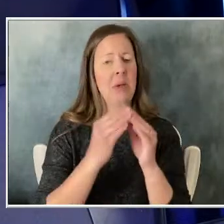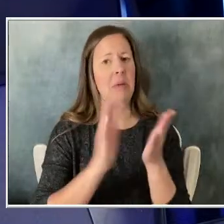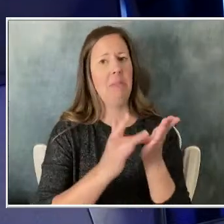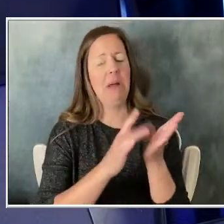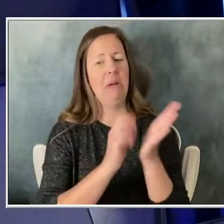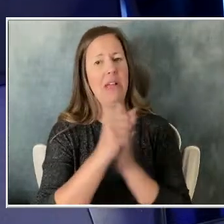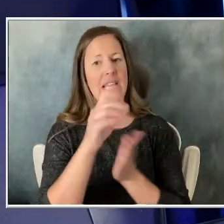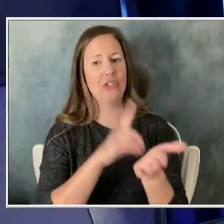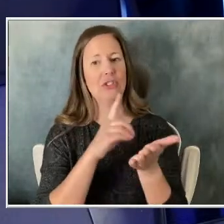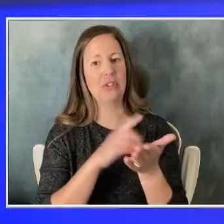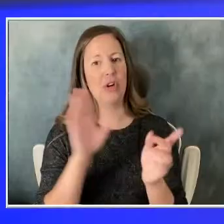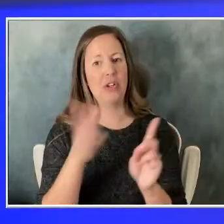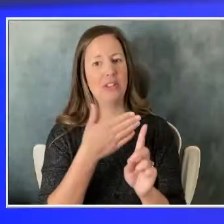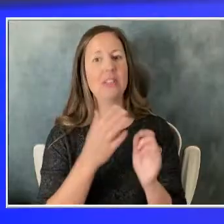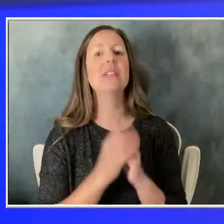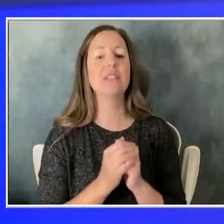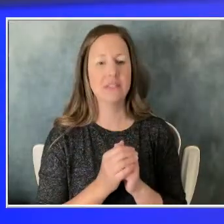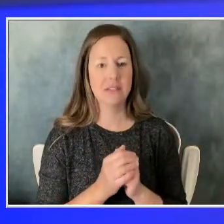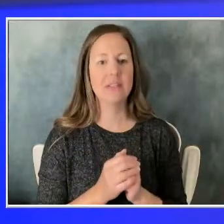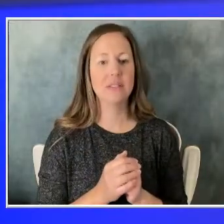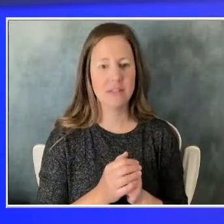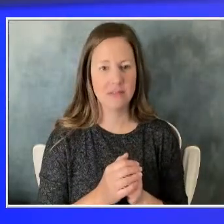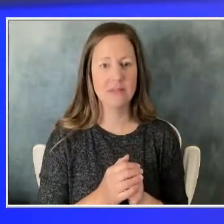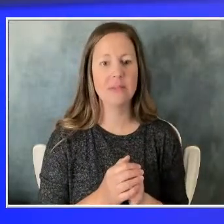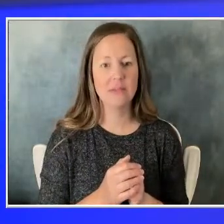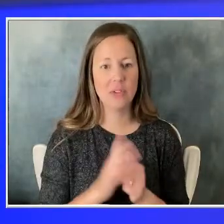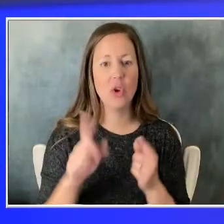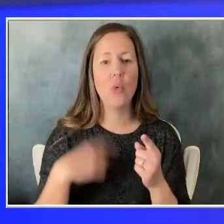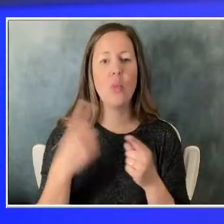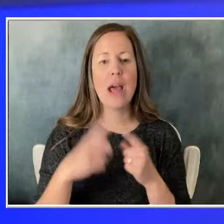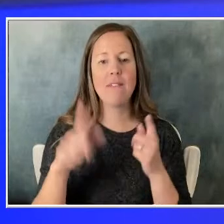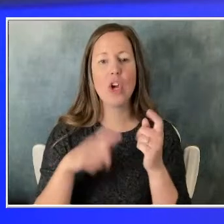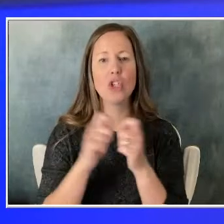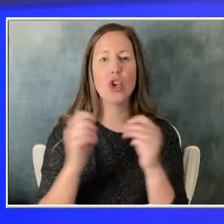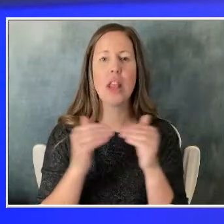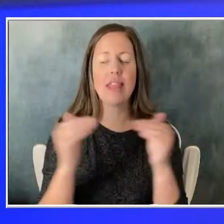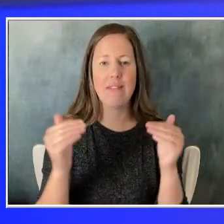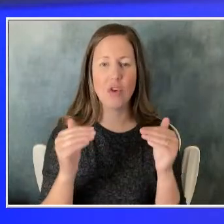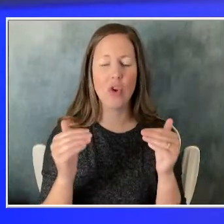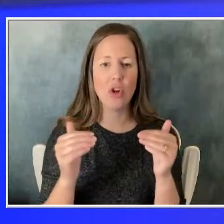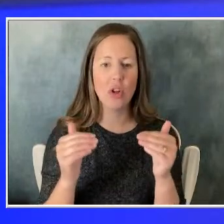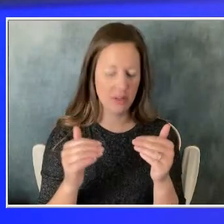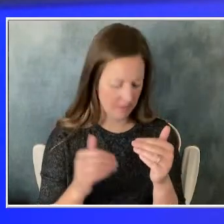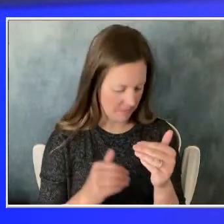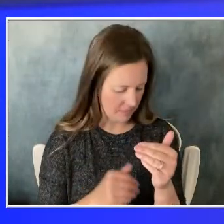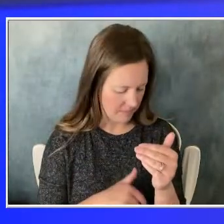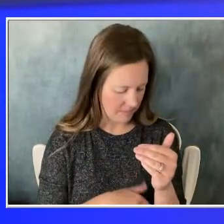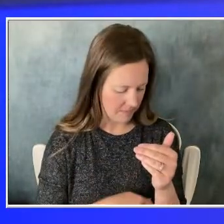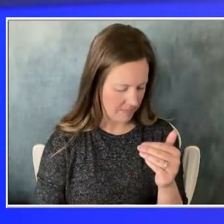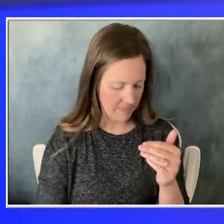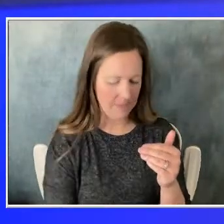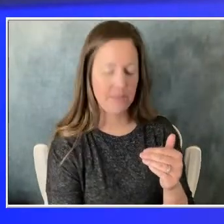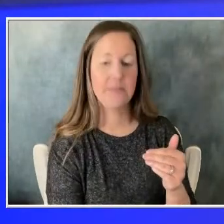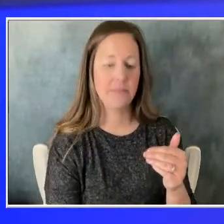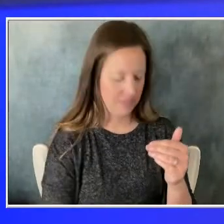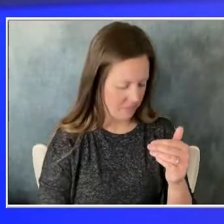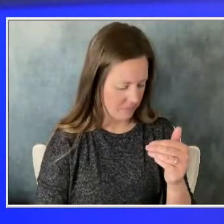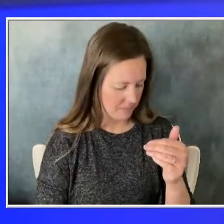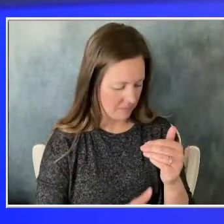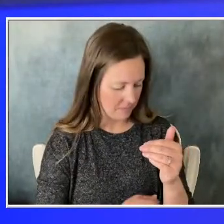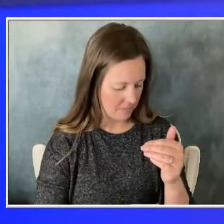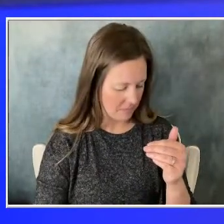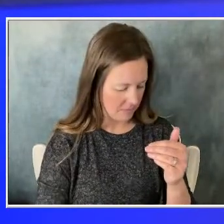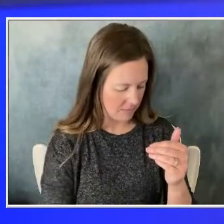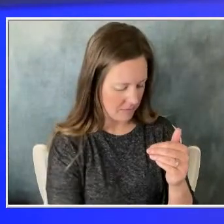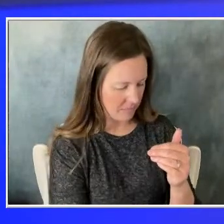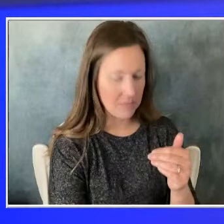the cancer go to a certain level beyond you remove the cancer, because the danger is those are tumor cells circulation in the body like